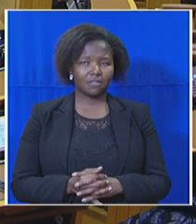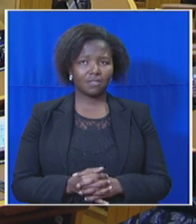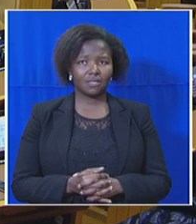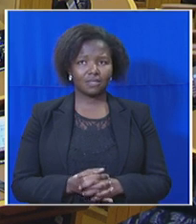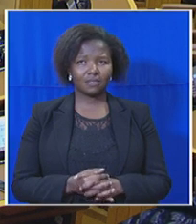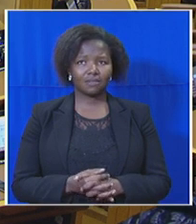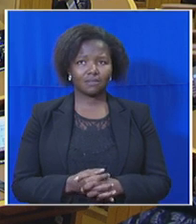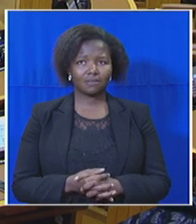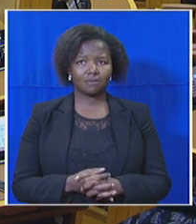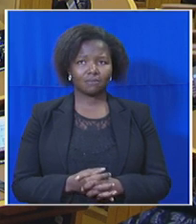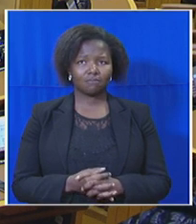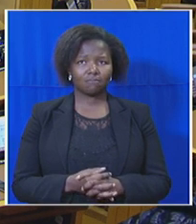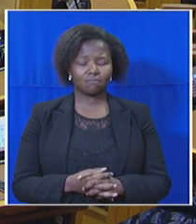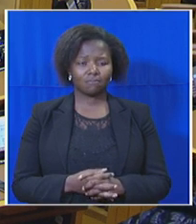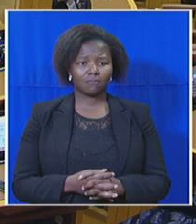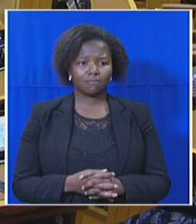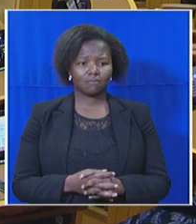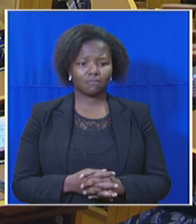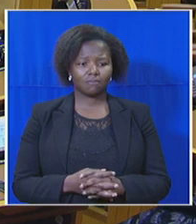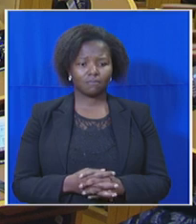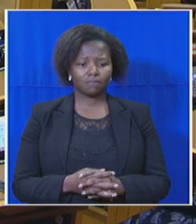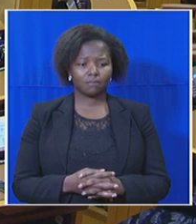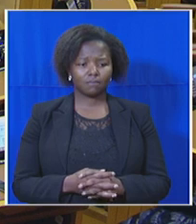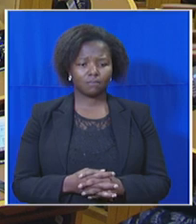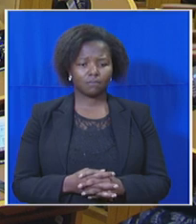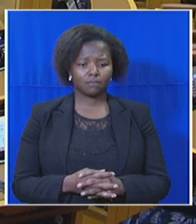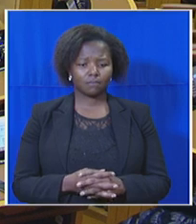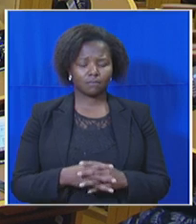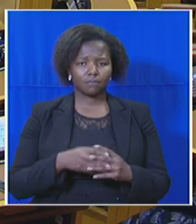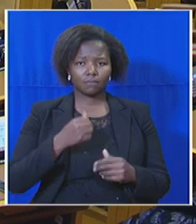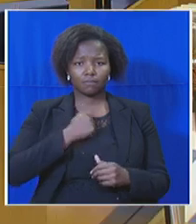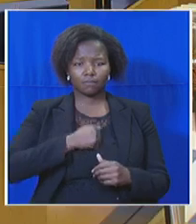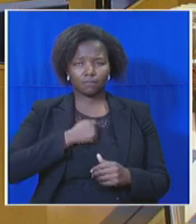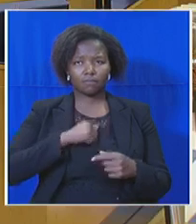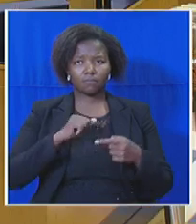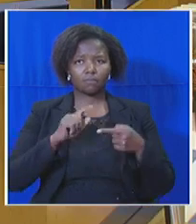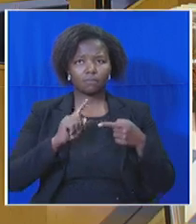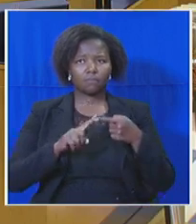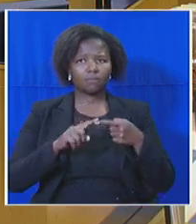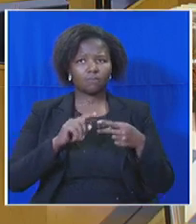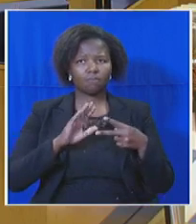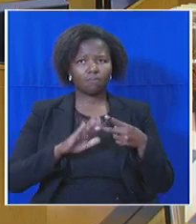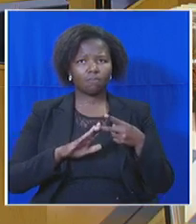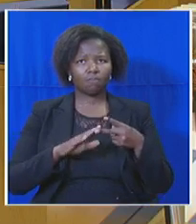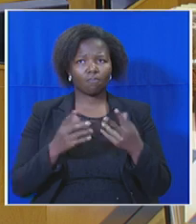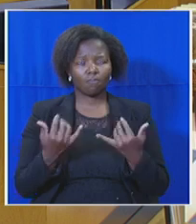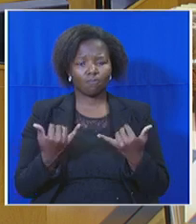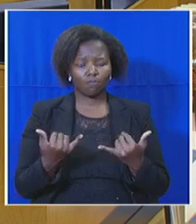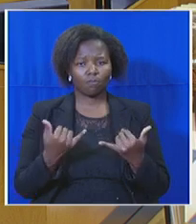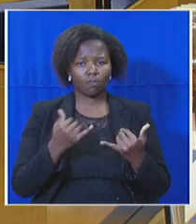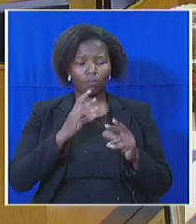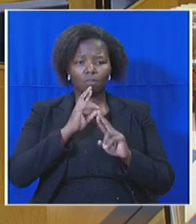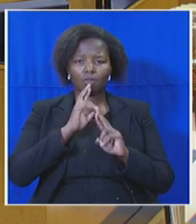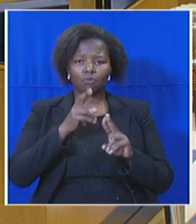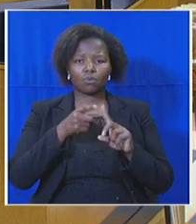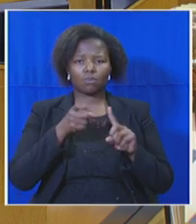First and second. Oh yes, it's first and second orders together. I'm sorry, I missed it here. Consideration of 8th report of Committee on